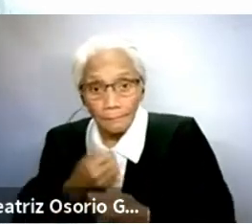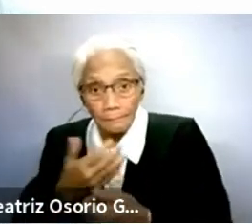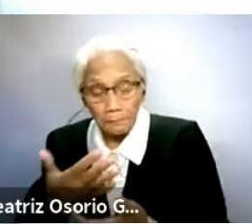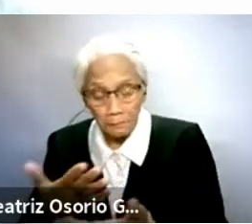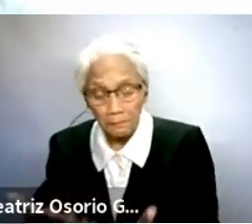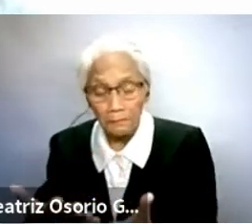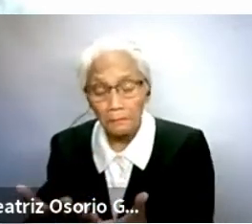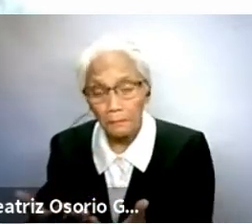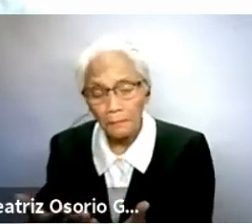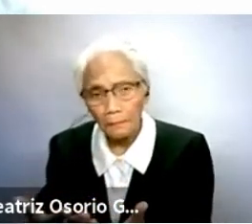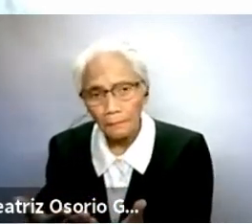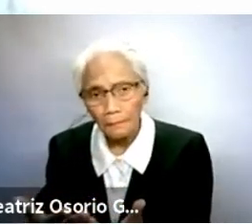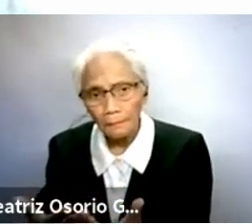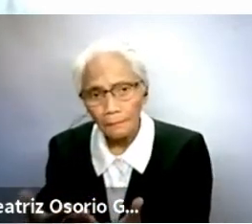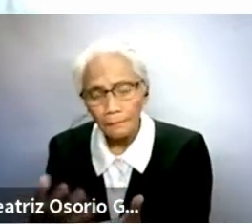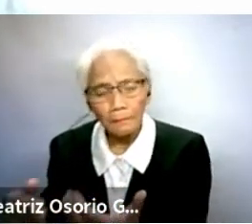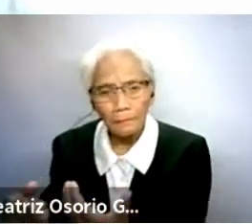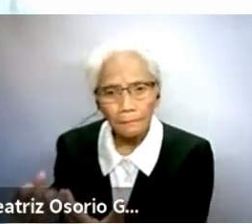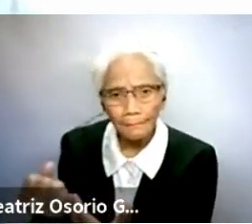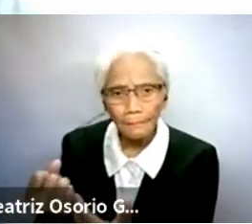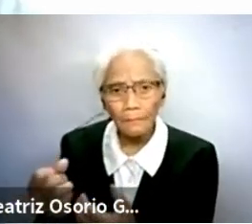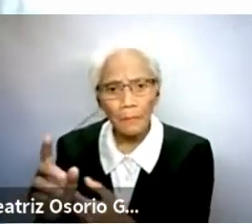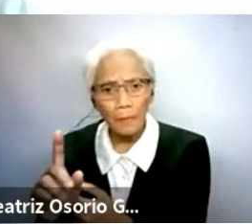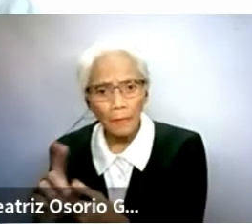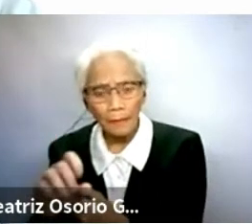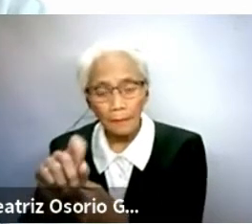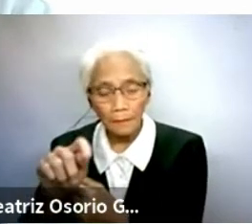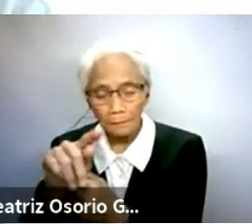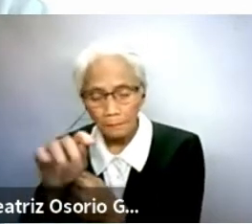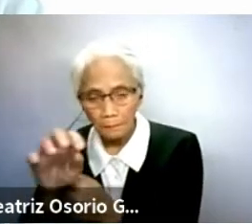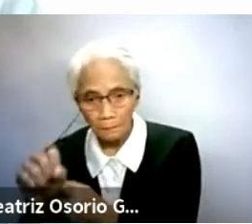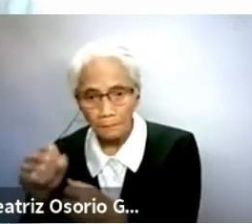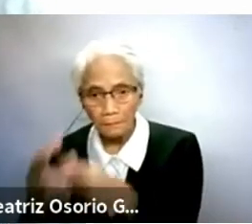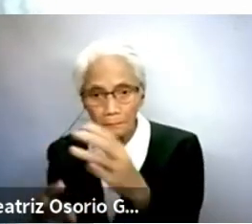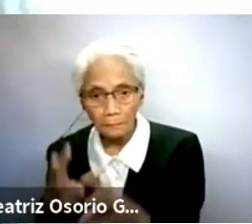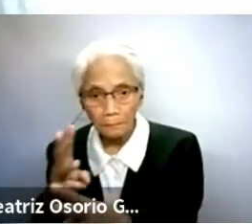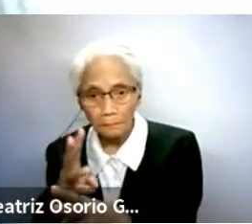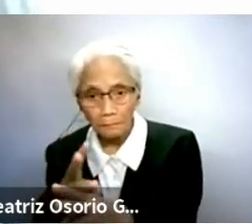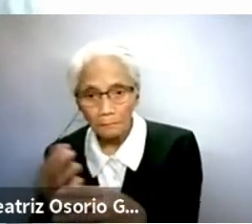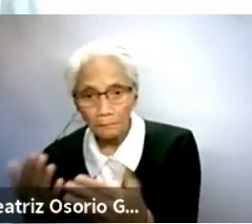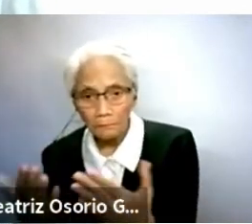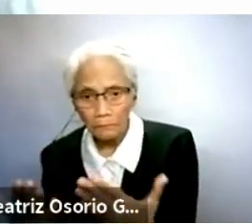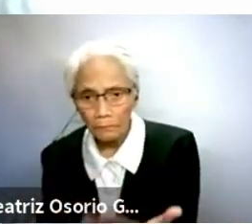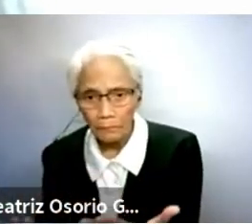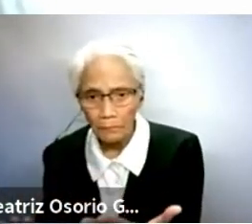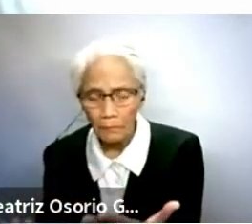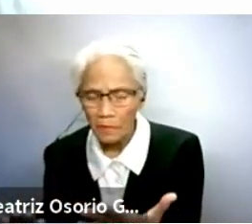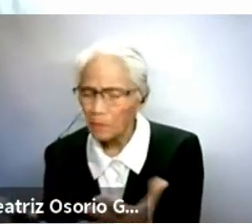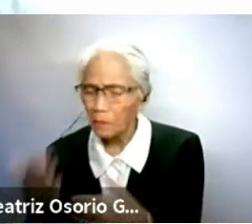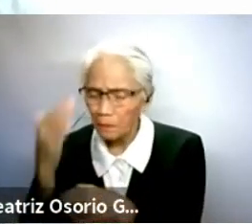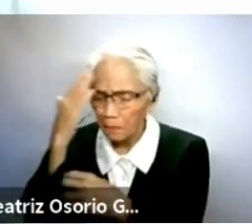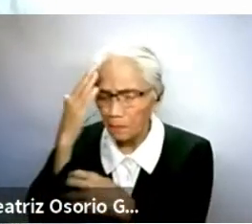by all states in the world except one, and I will not name it, but everybody knows